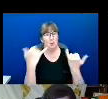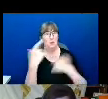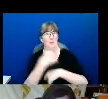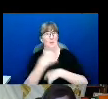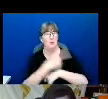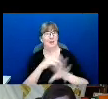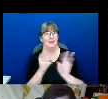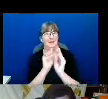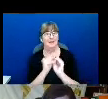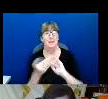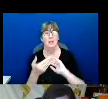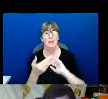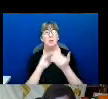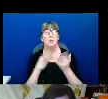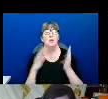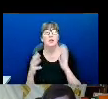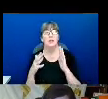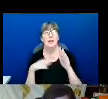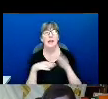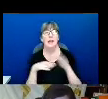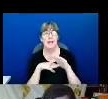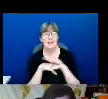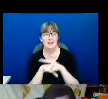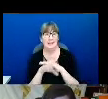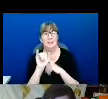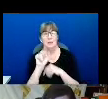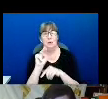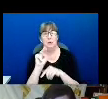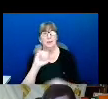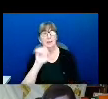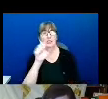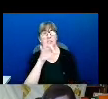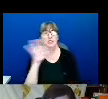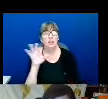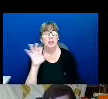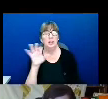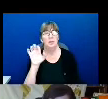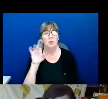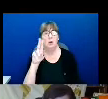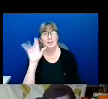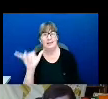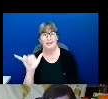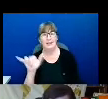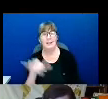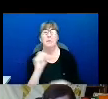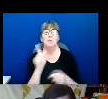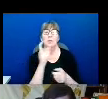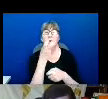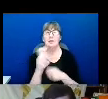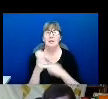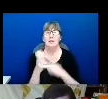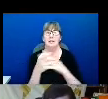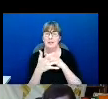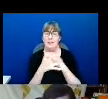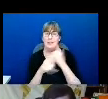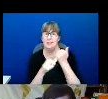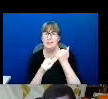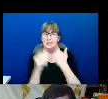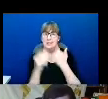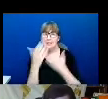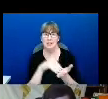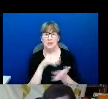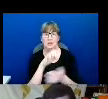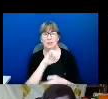Access Incorporated, Jeff McCroskey, and from the Transition Technical Assistance Center, Mitch Balaban, Bev Nichols, and